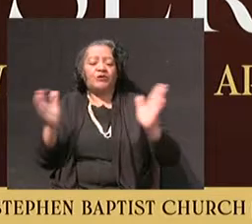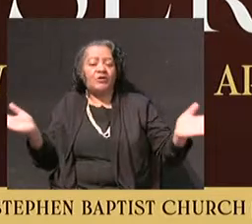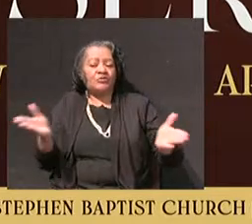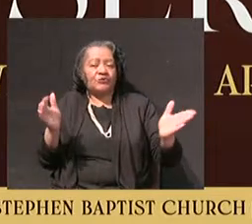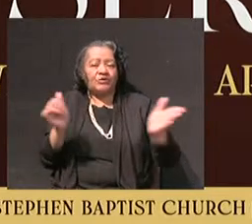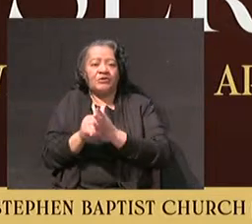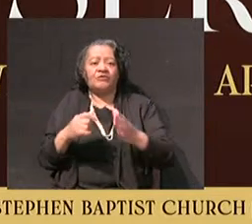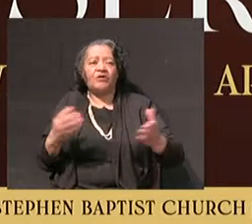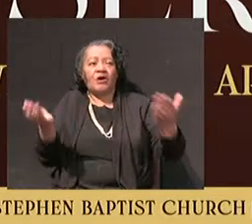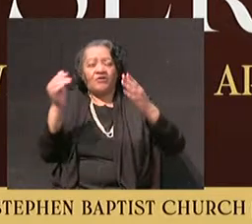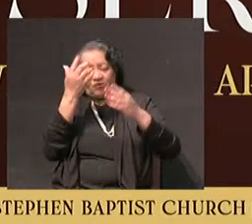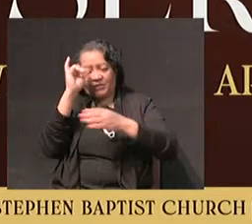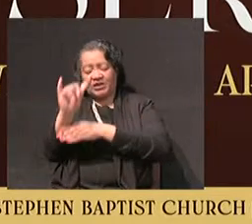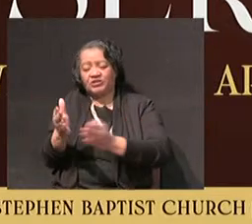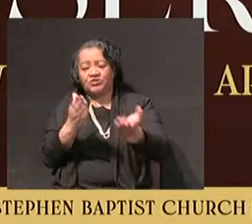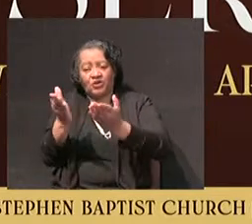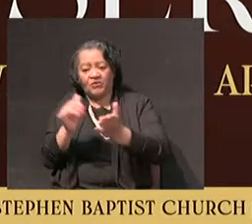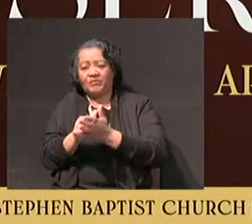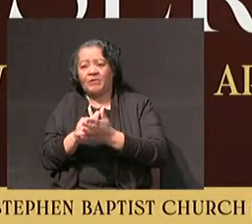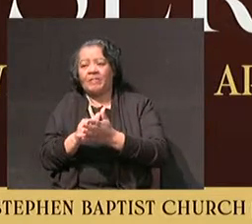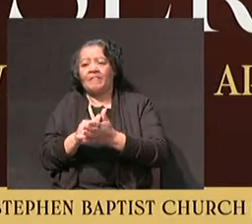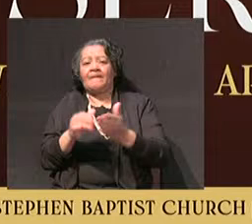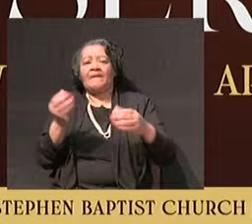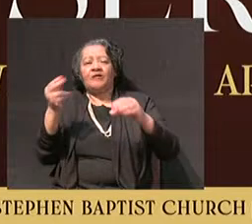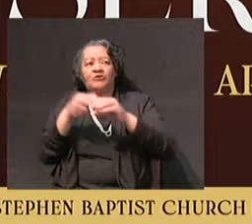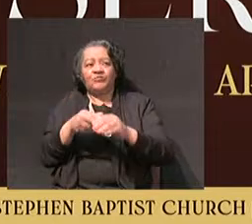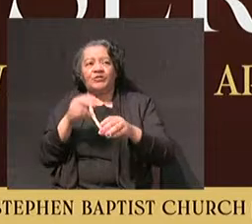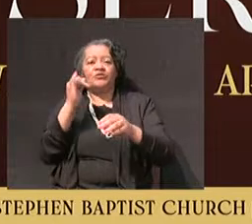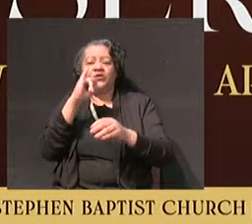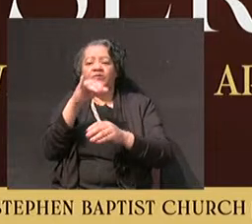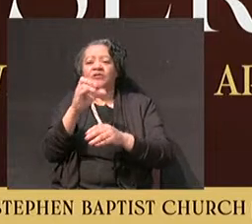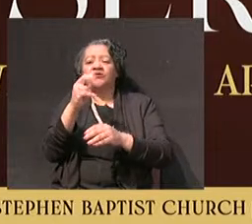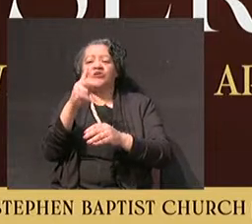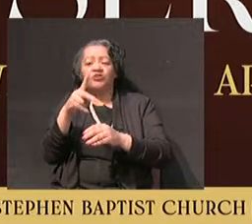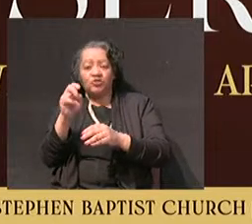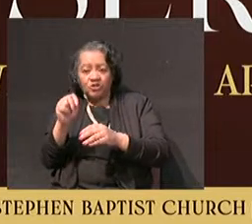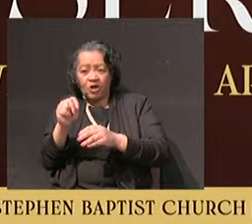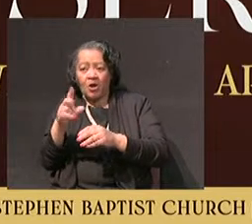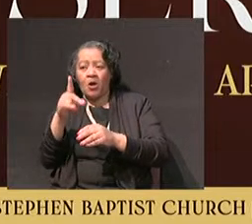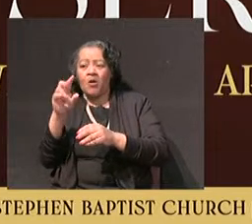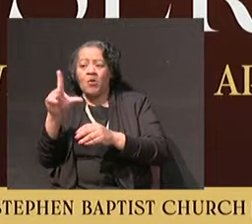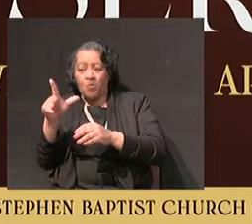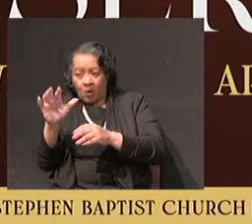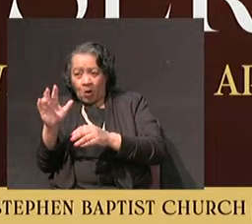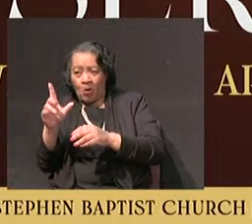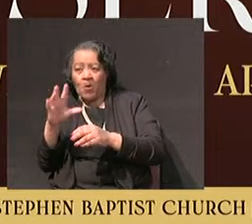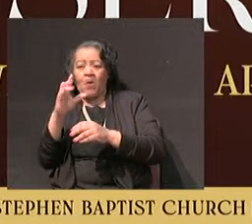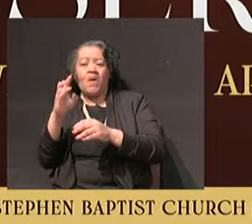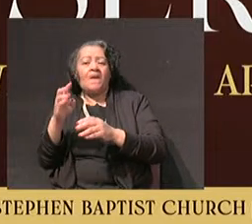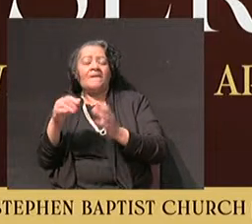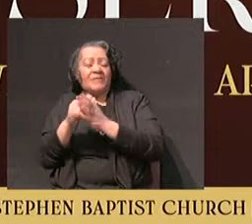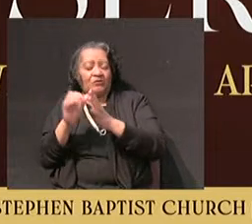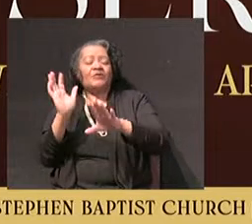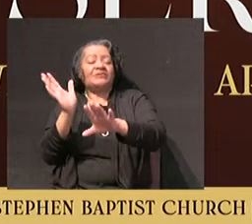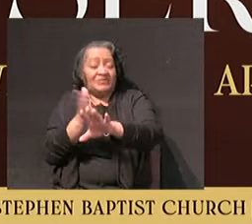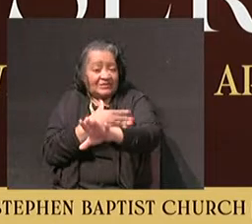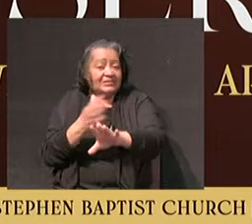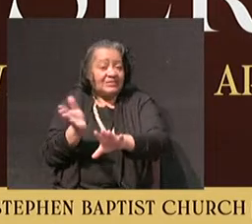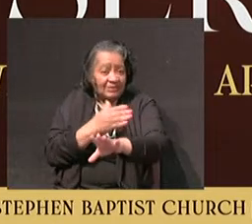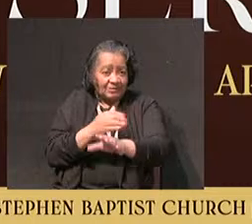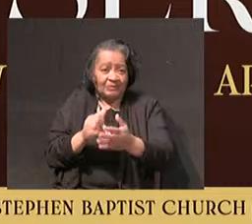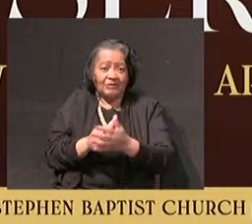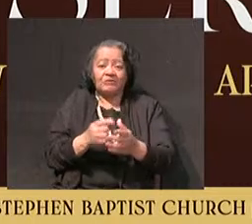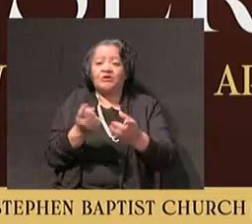you to be here for that. Also, John Paul McGee is going to be bringing us musical selections. You don't want to miss that at all.